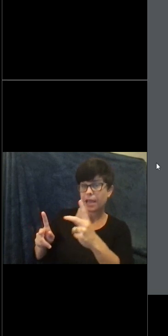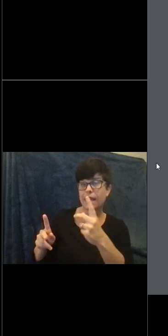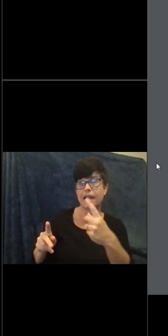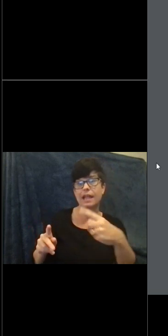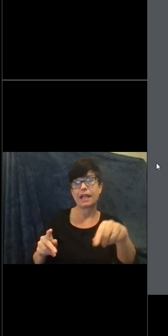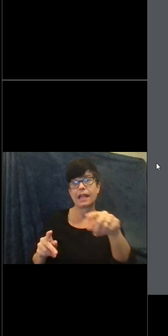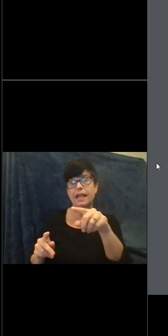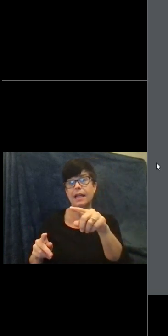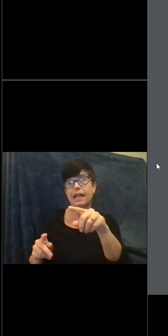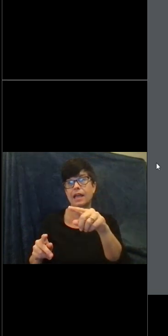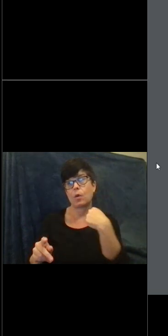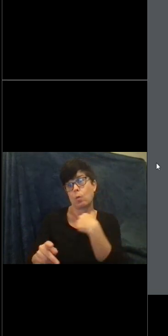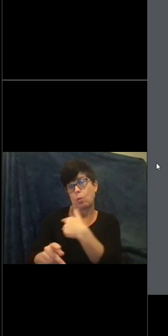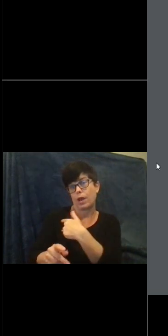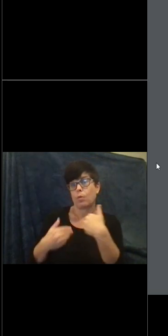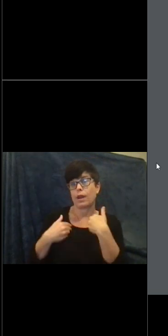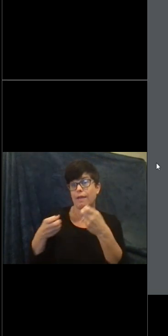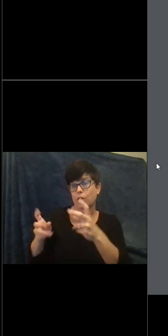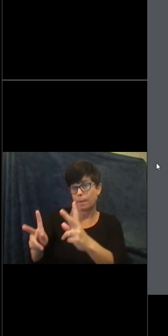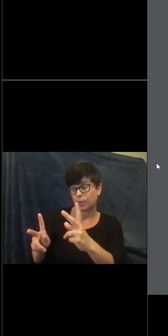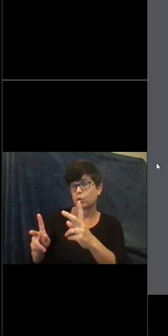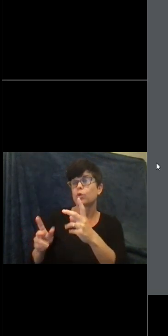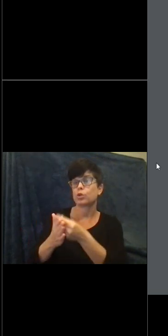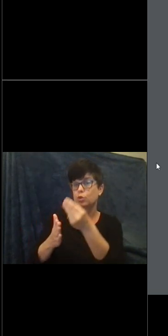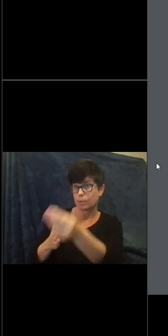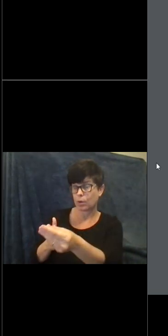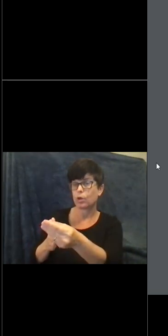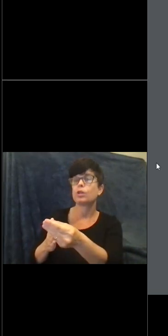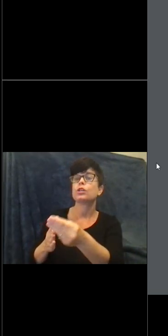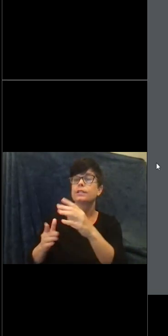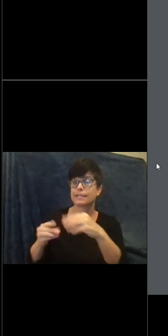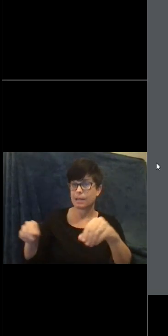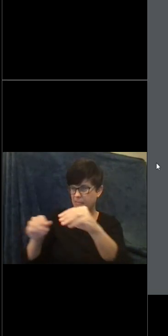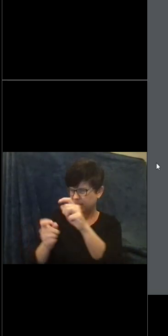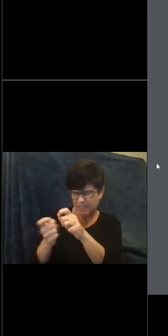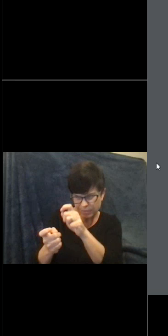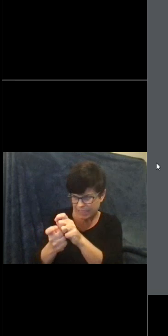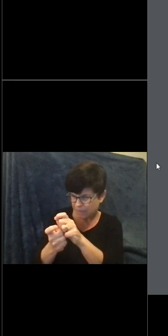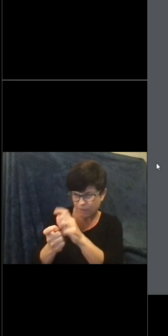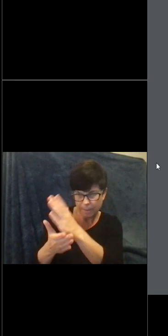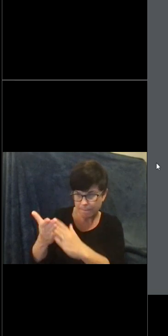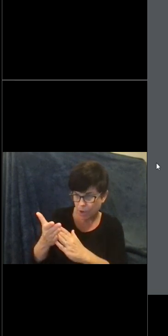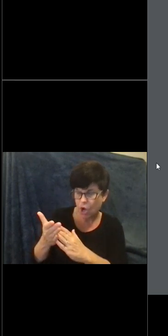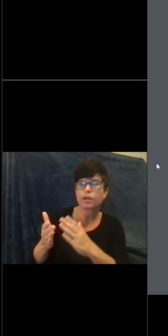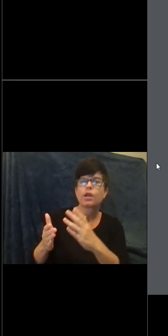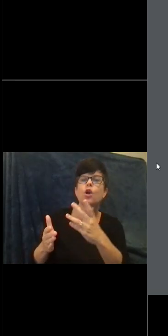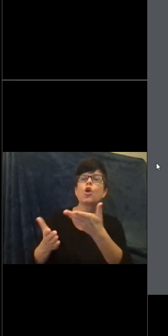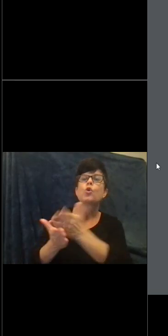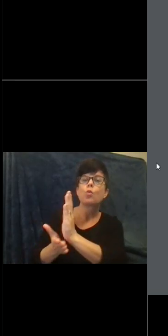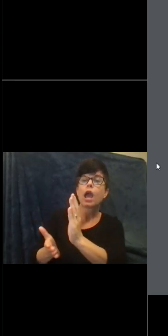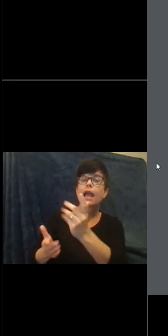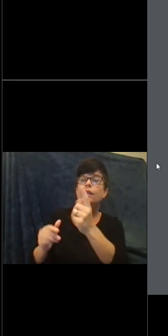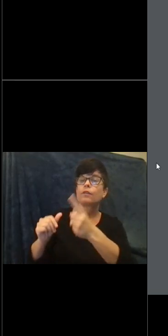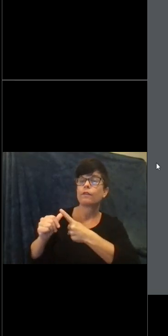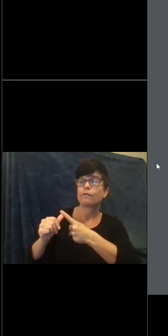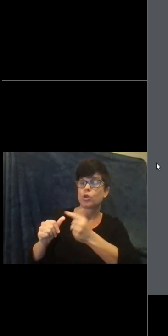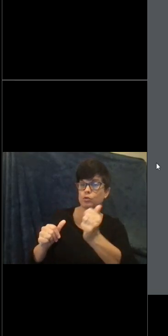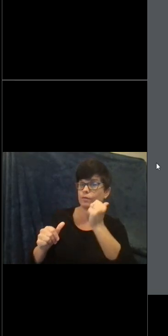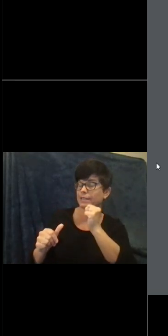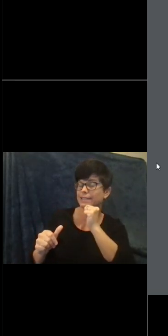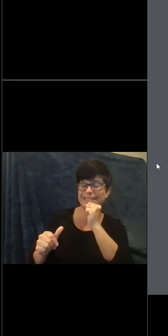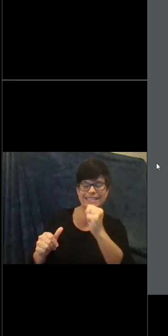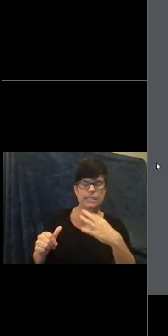back. That was specific only to that specific piece of land. That right of first refusal did not apply if the offer was for